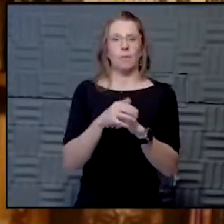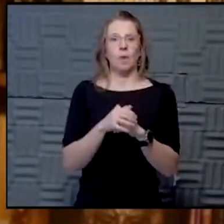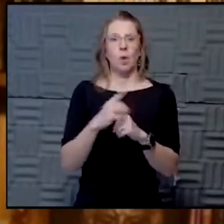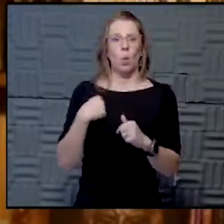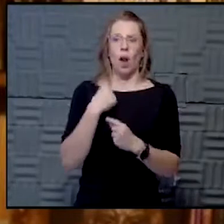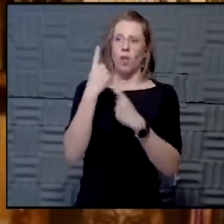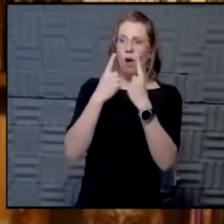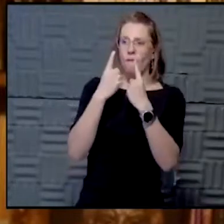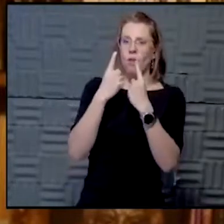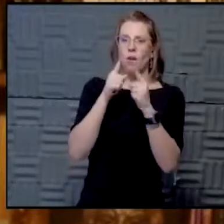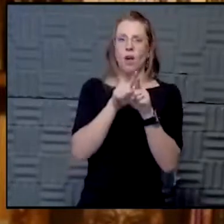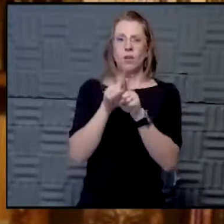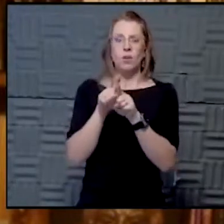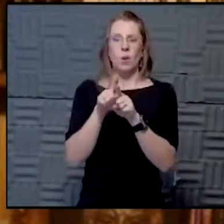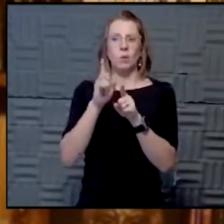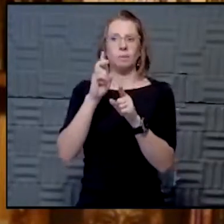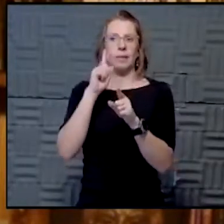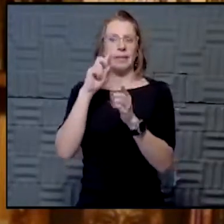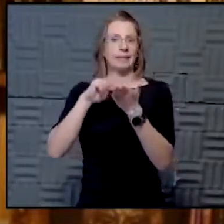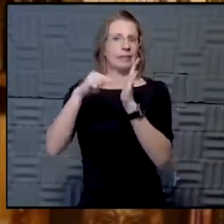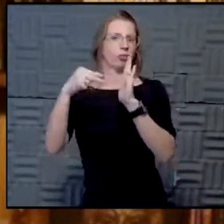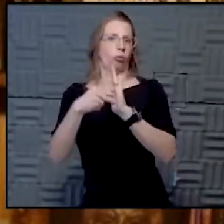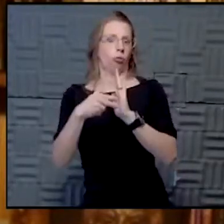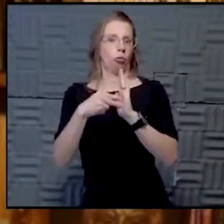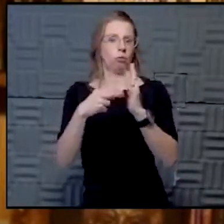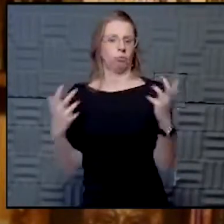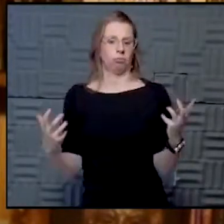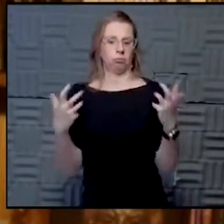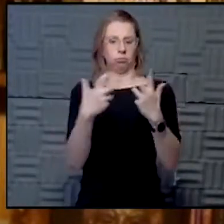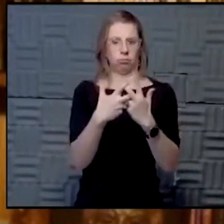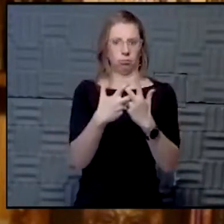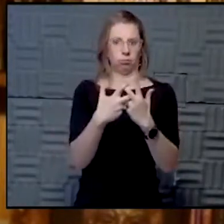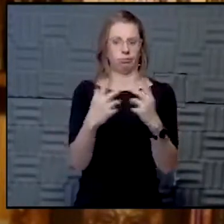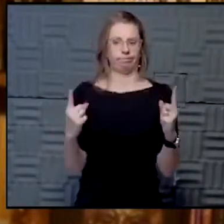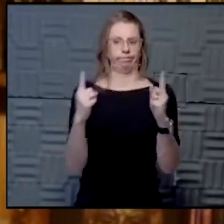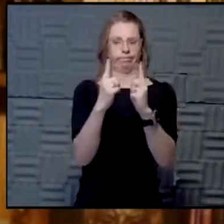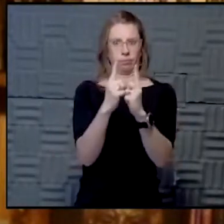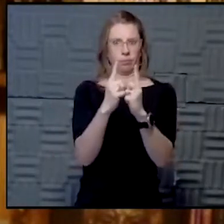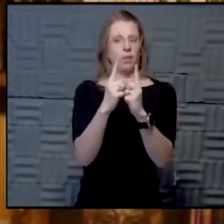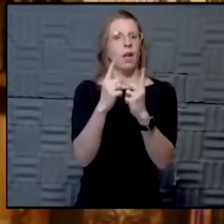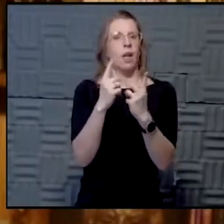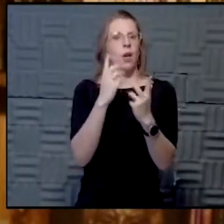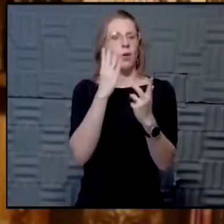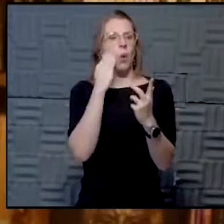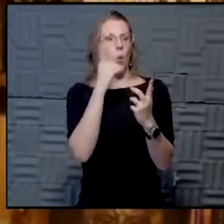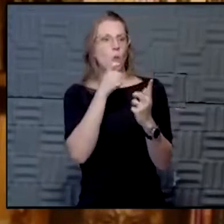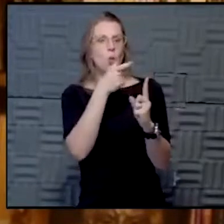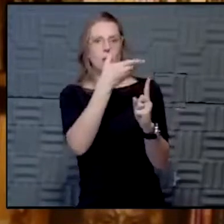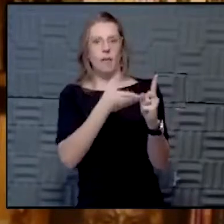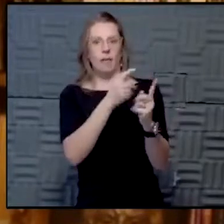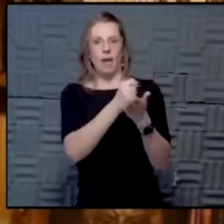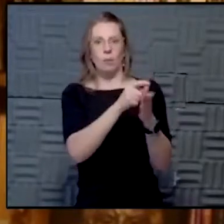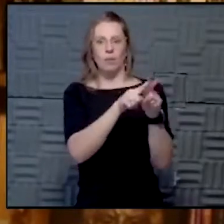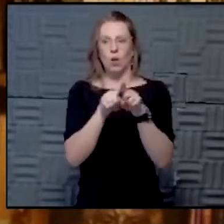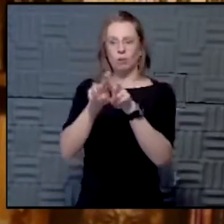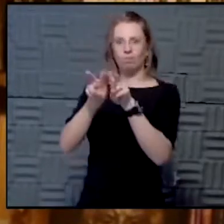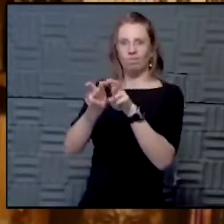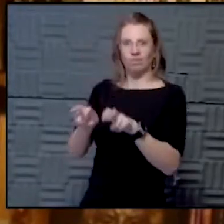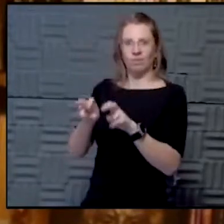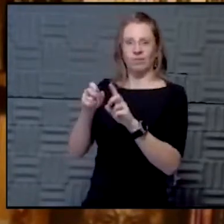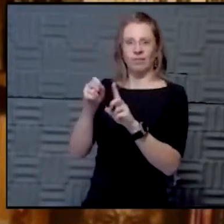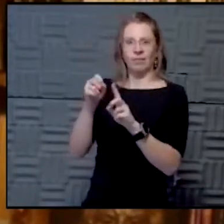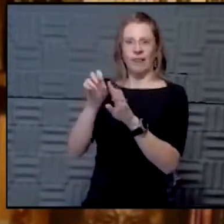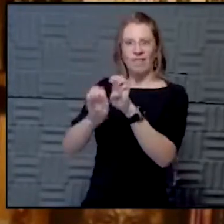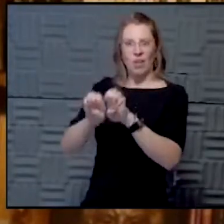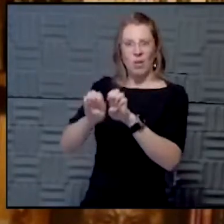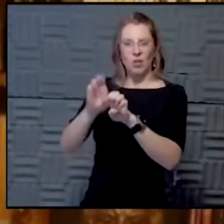make the pairs. So we get to know our therapists the best we can. We get to get an idea of what kinds of clients they want to work with